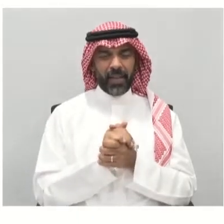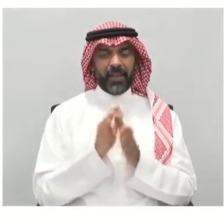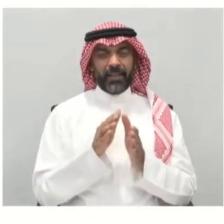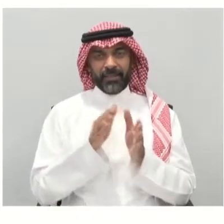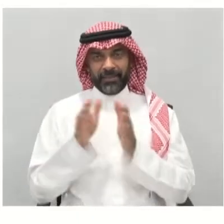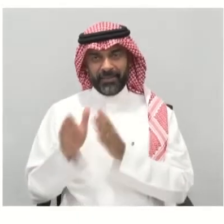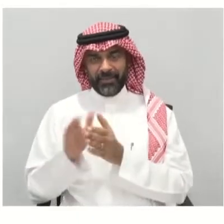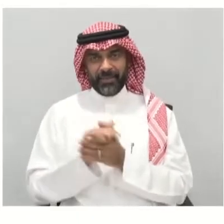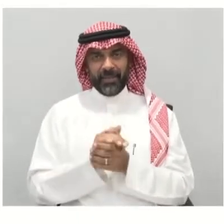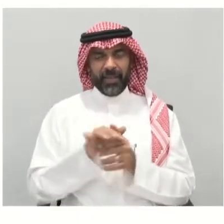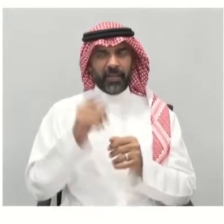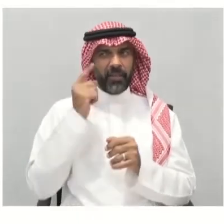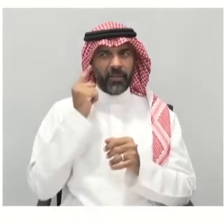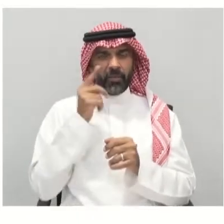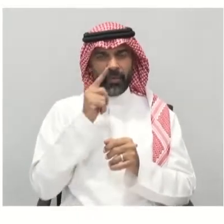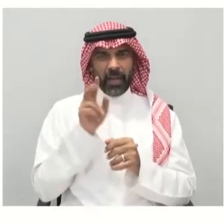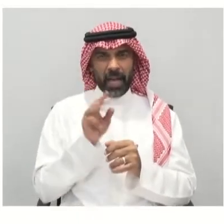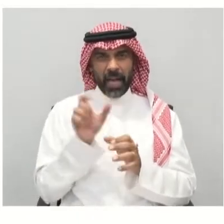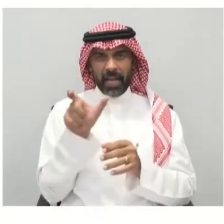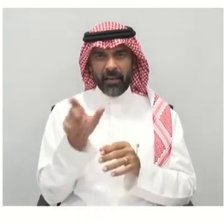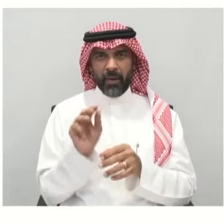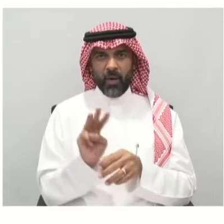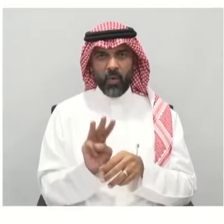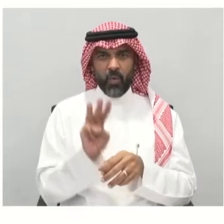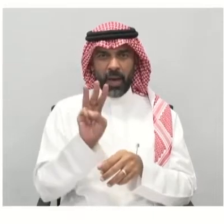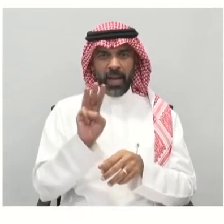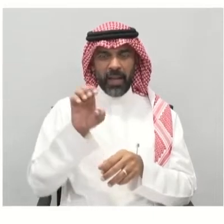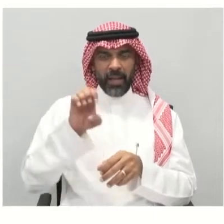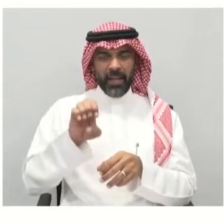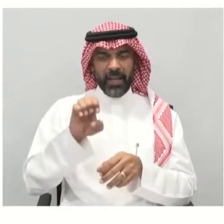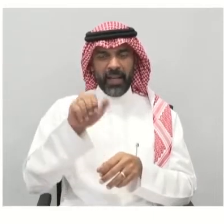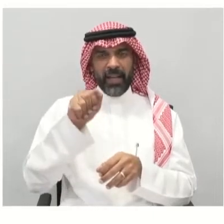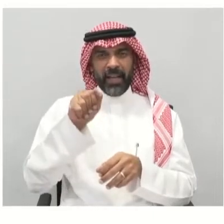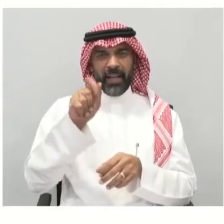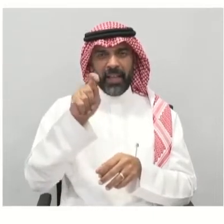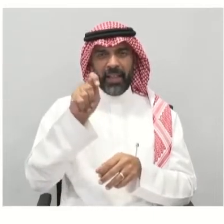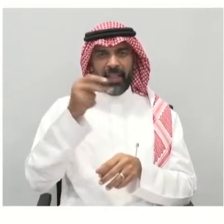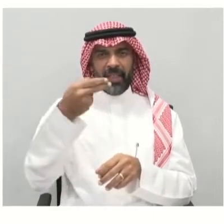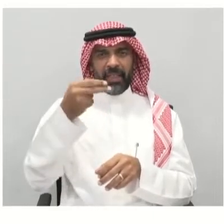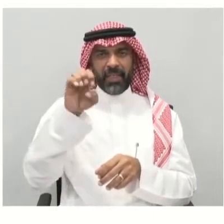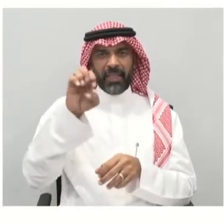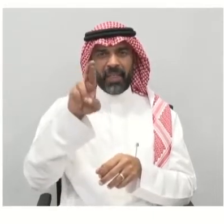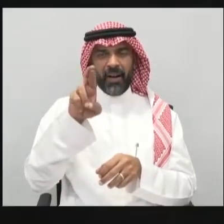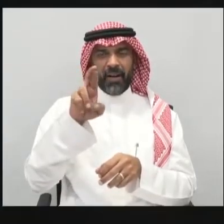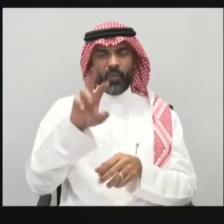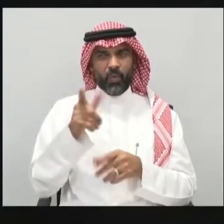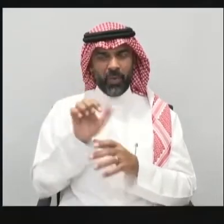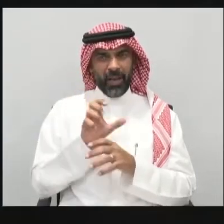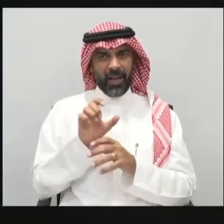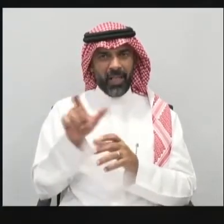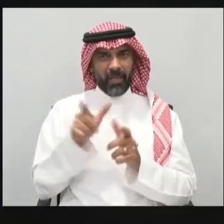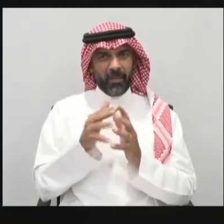the word weather, what pictures come to your mind? So we were talking about days,